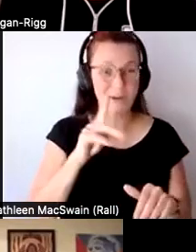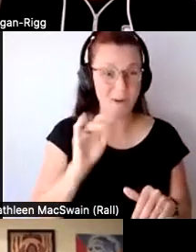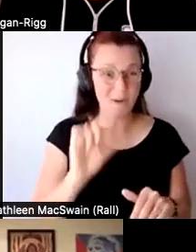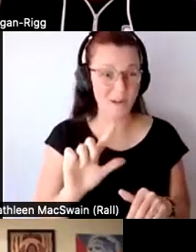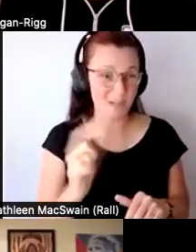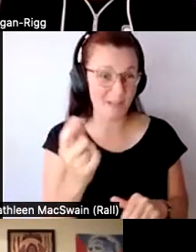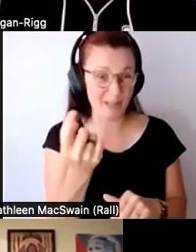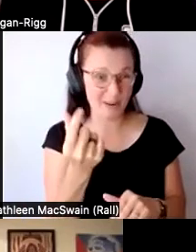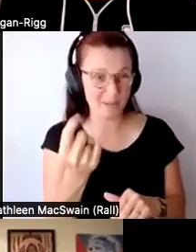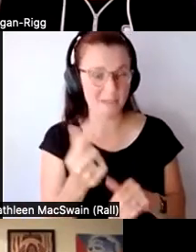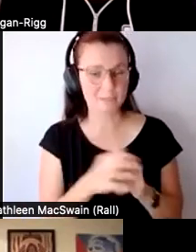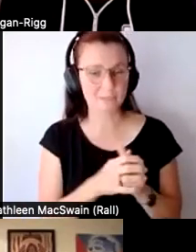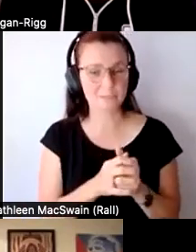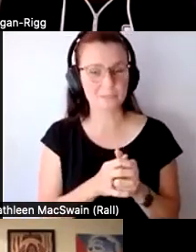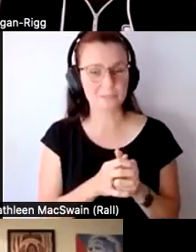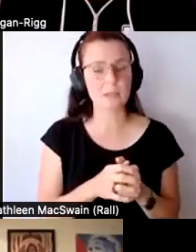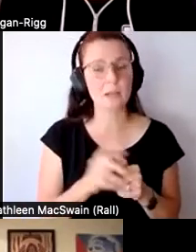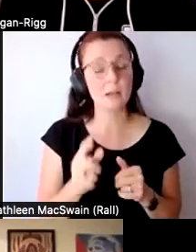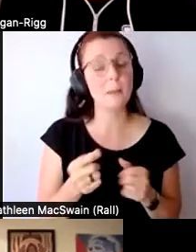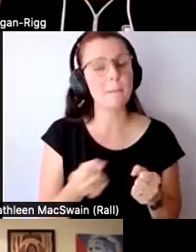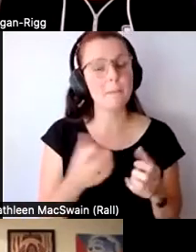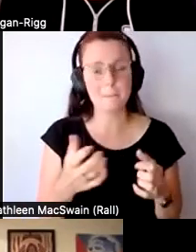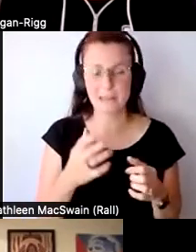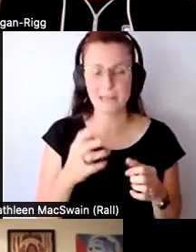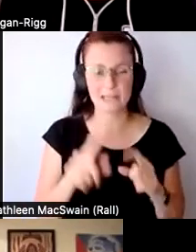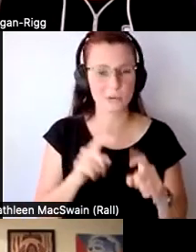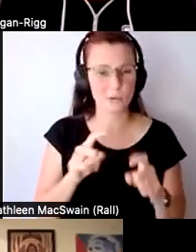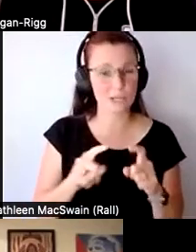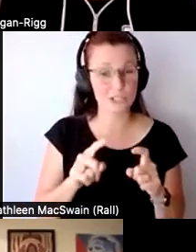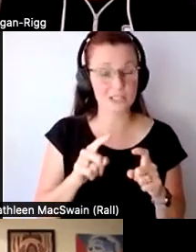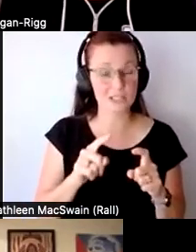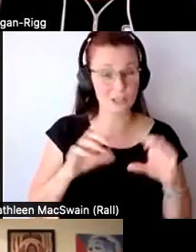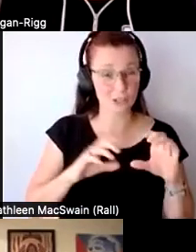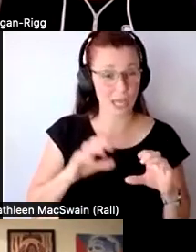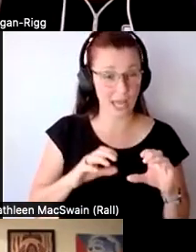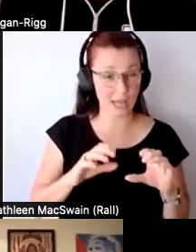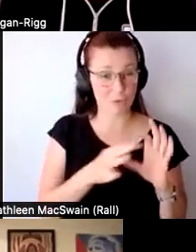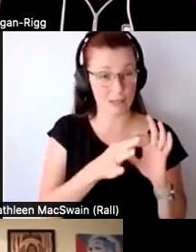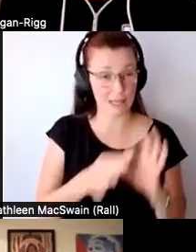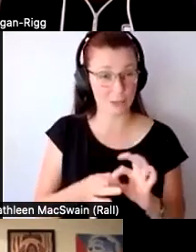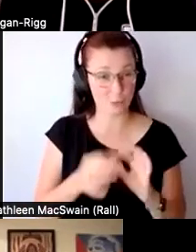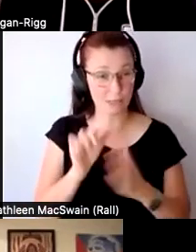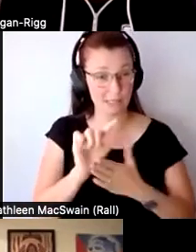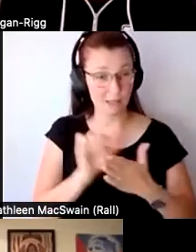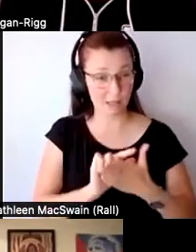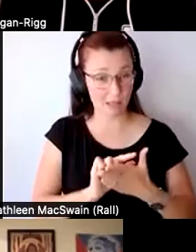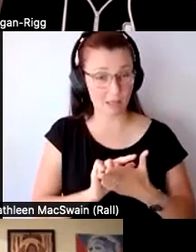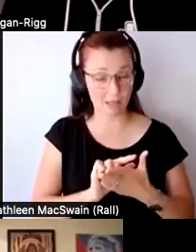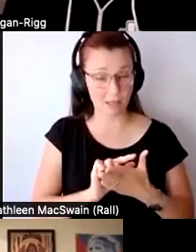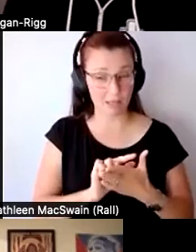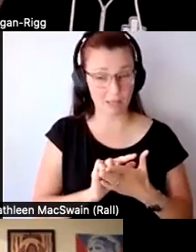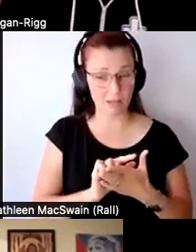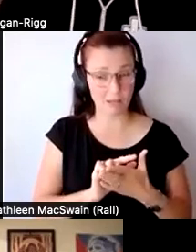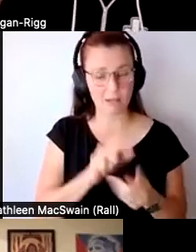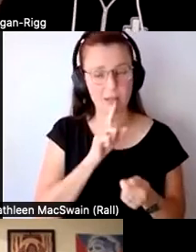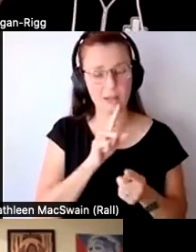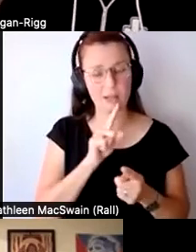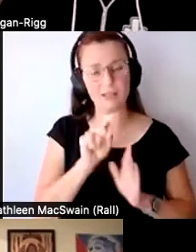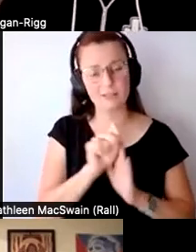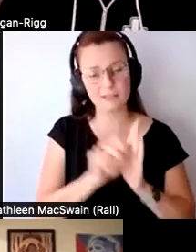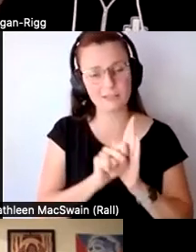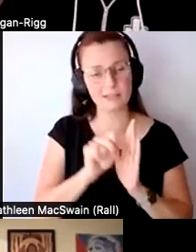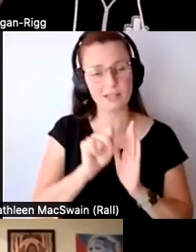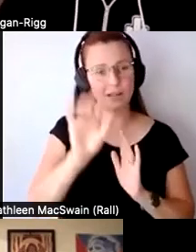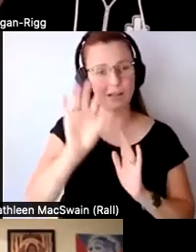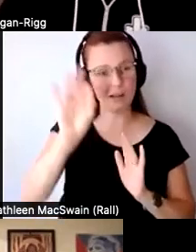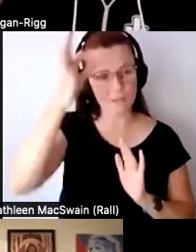There have been quite a few questions in the chat about the legal aspects of this. What are the state and federal departments' support for